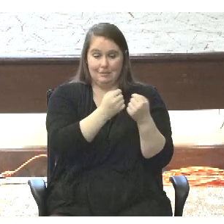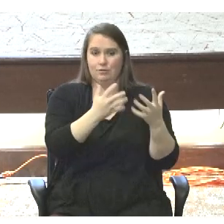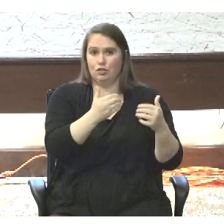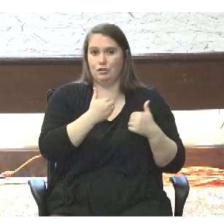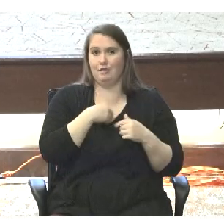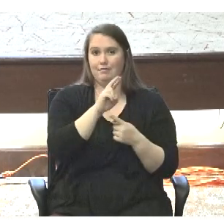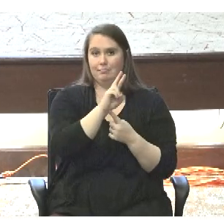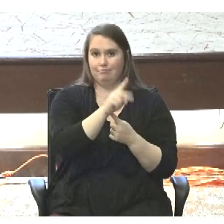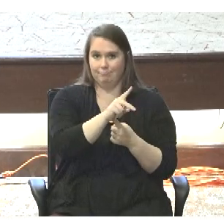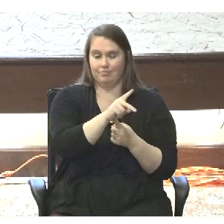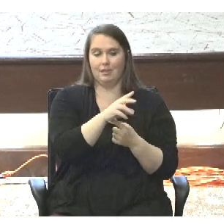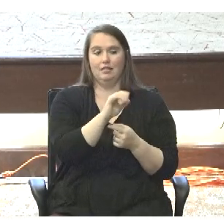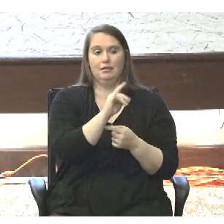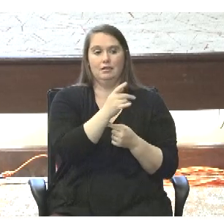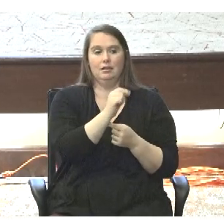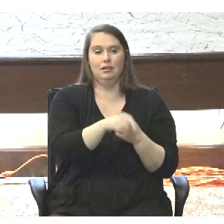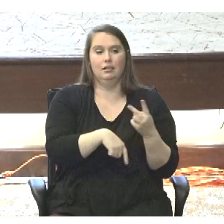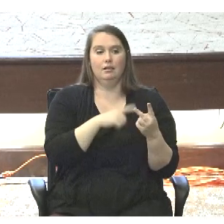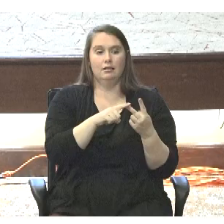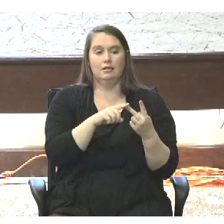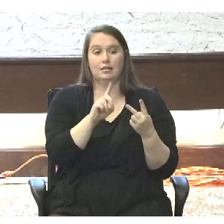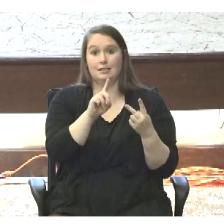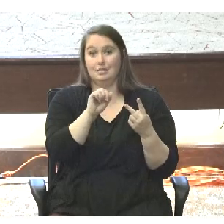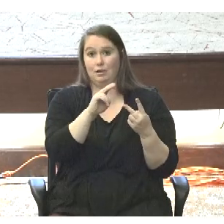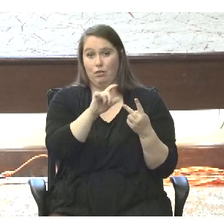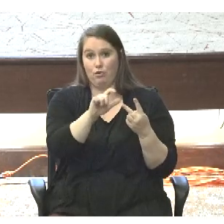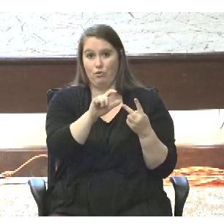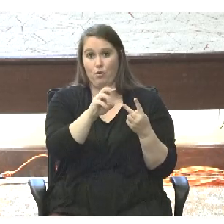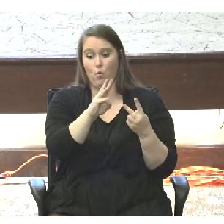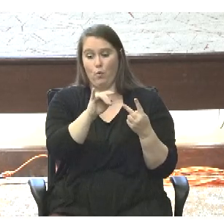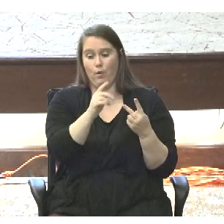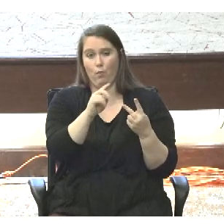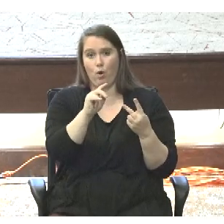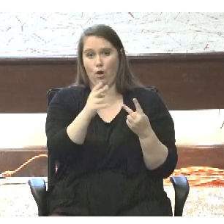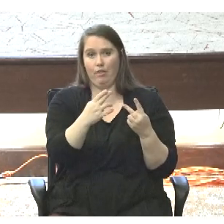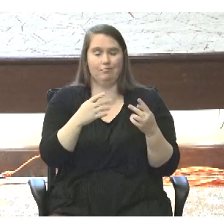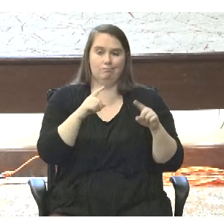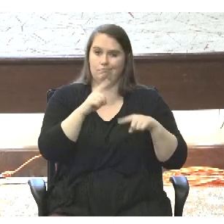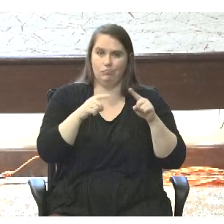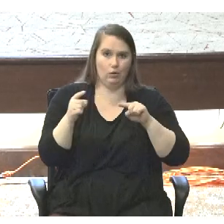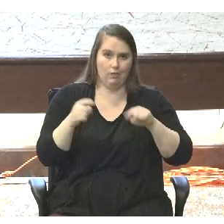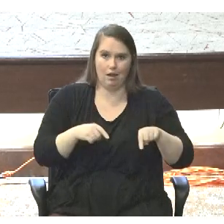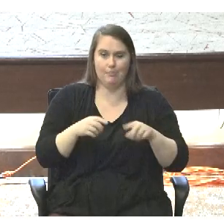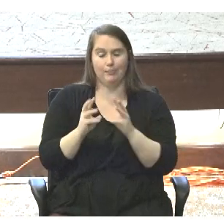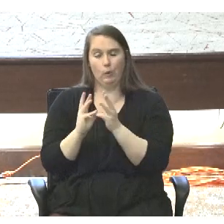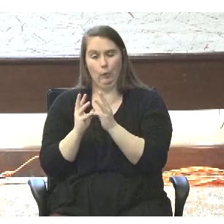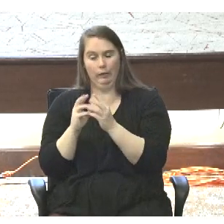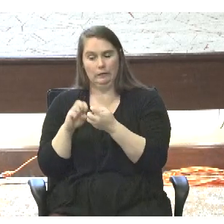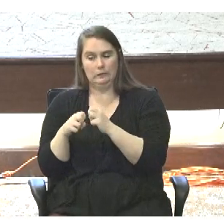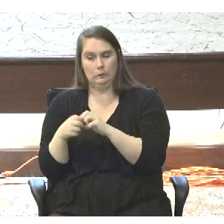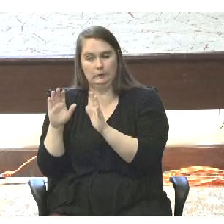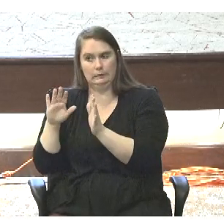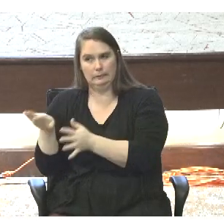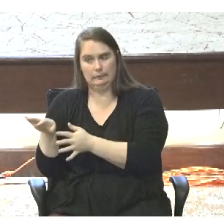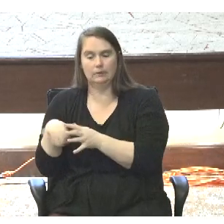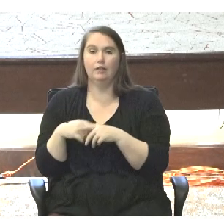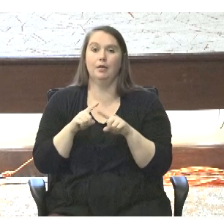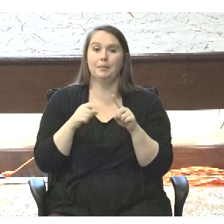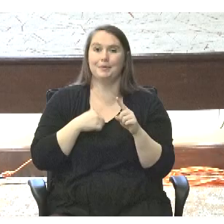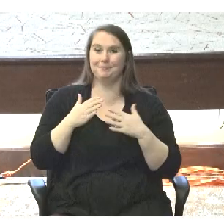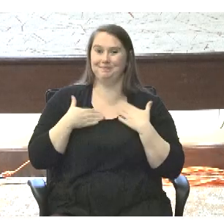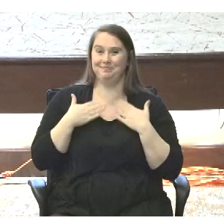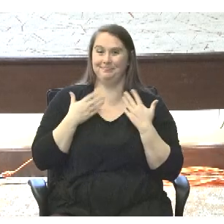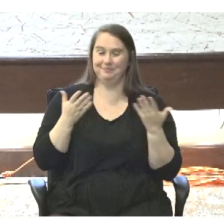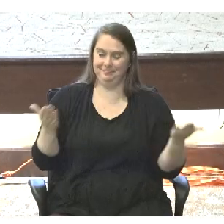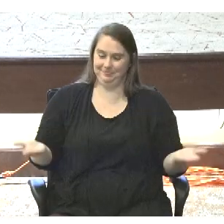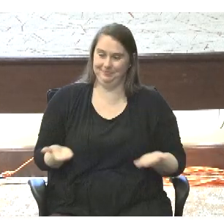of Destination Strategy, Daryl Whitworth, couldn't be here today. He was held up by some inclement weather, but I am happy to be